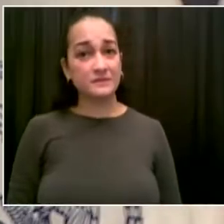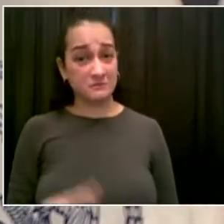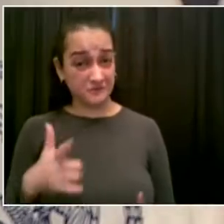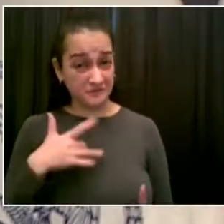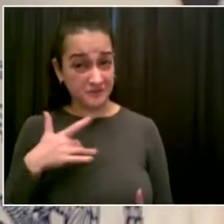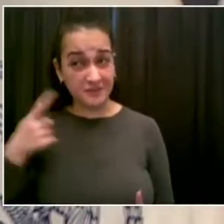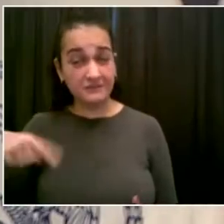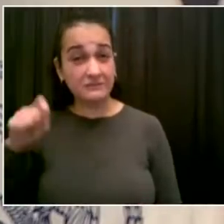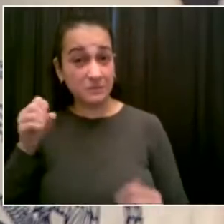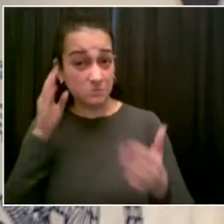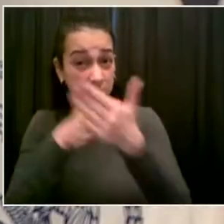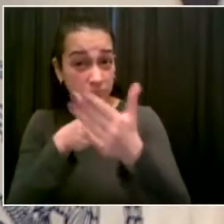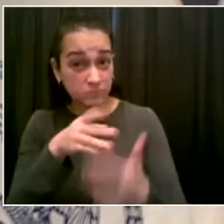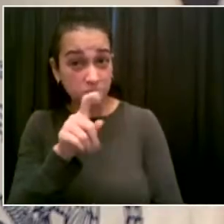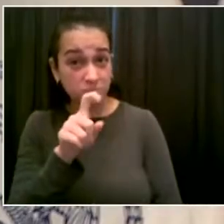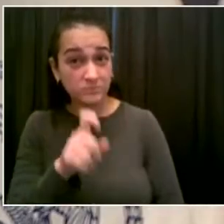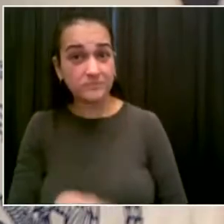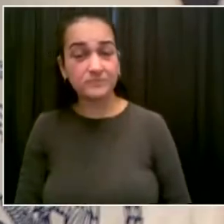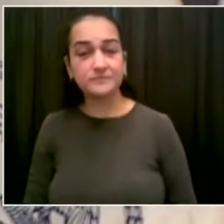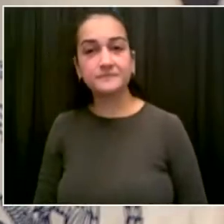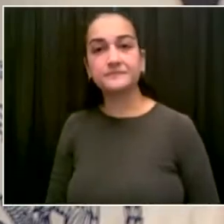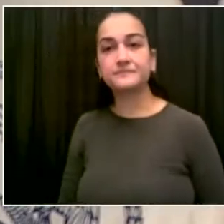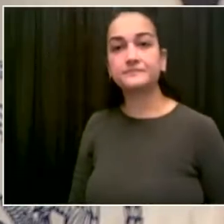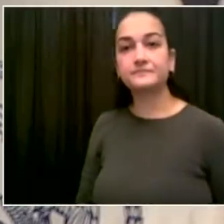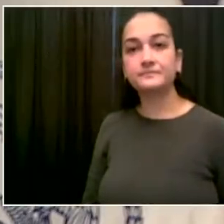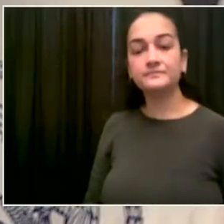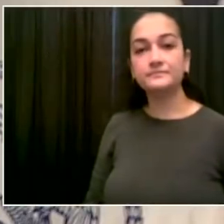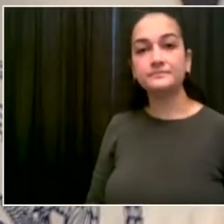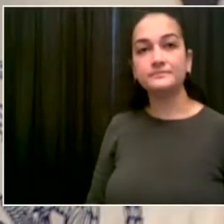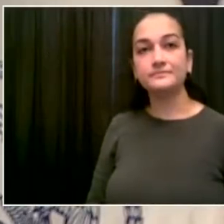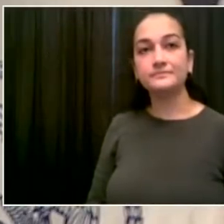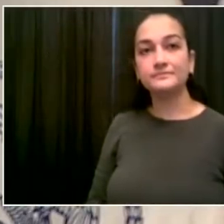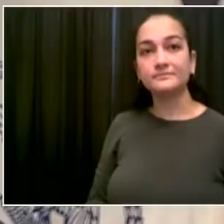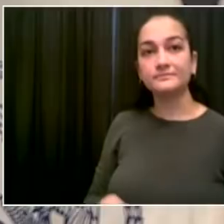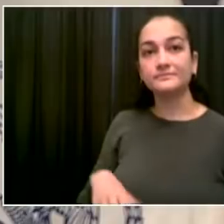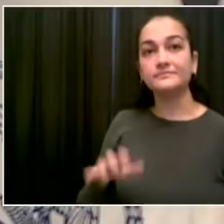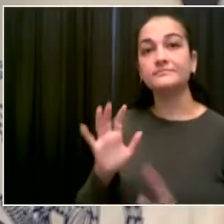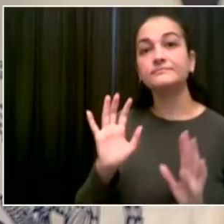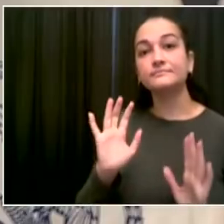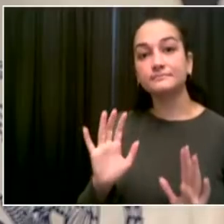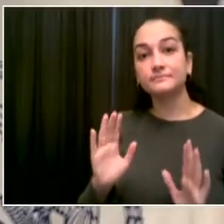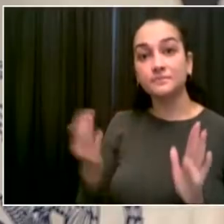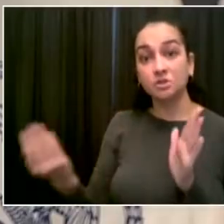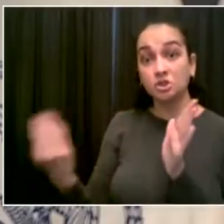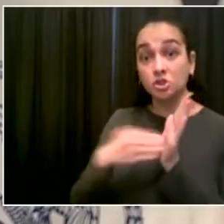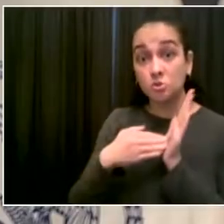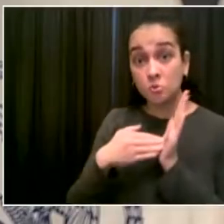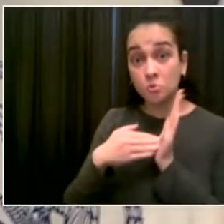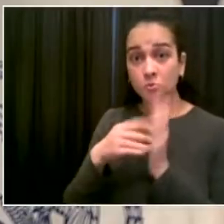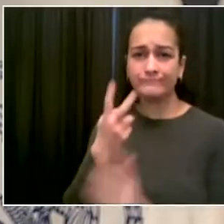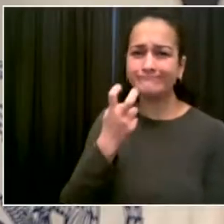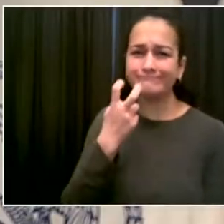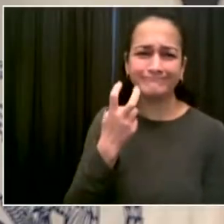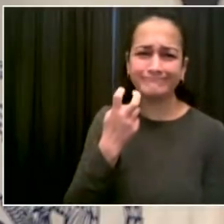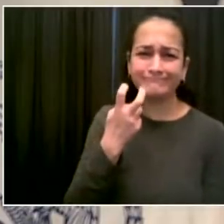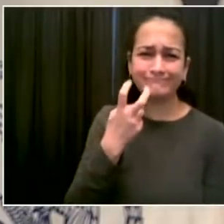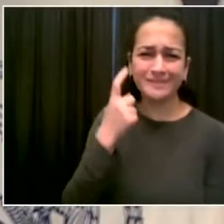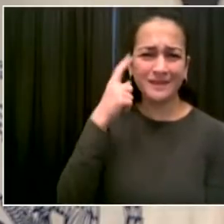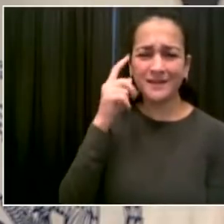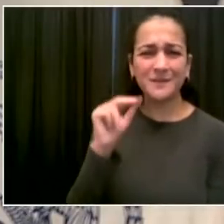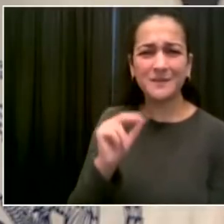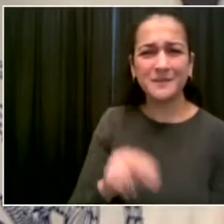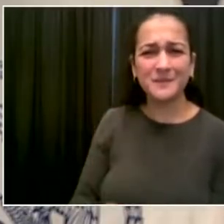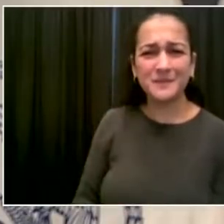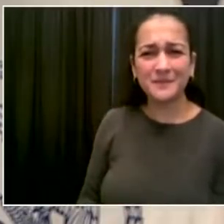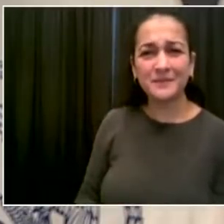many times. We have seen uniformly courts agree and support vaccine mandates